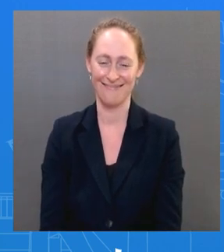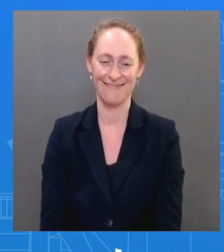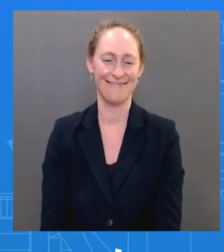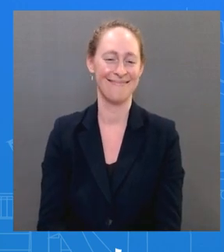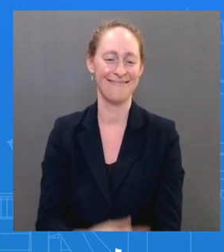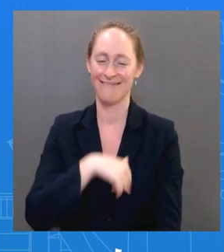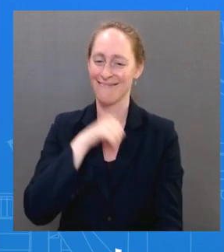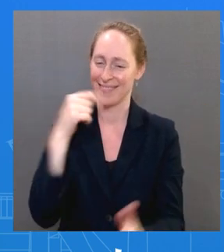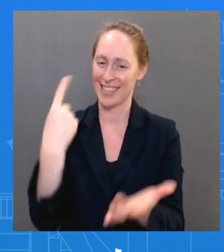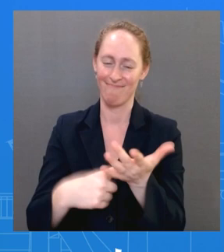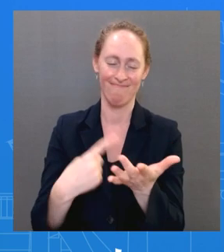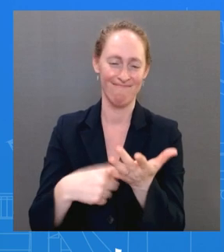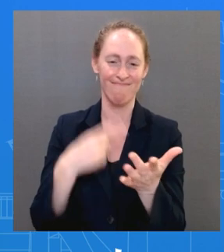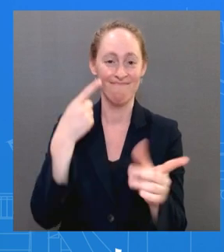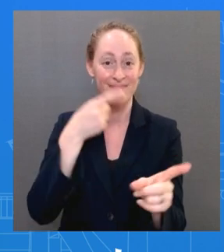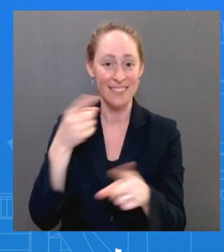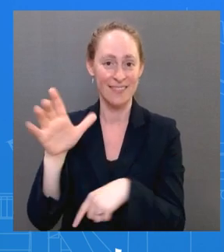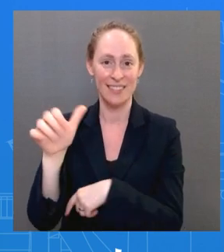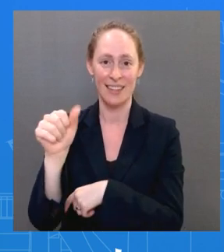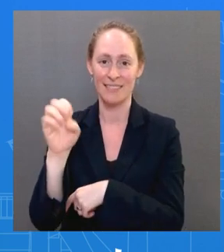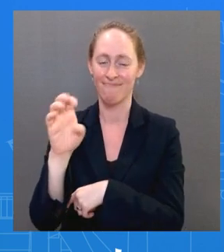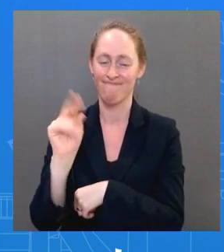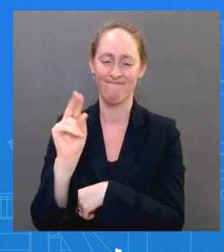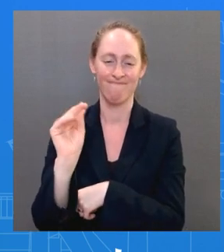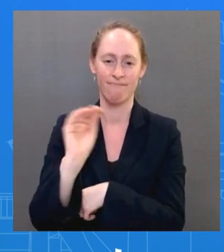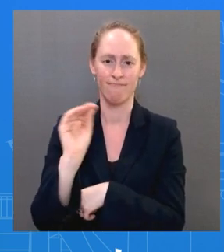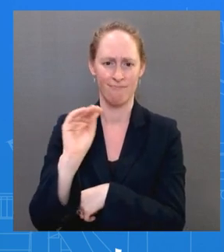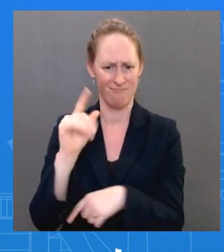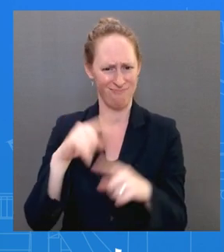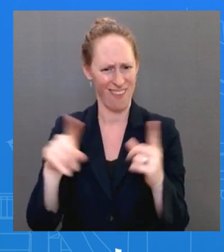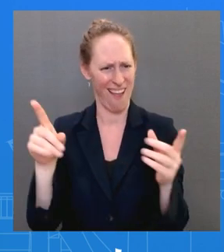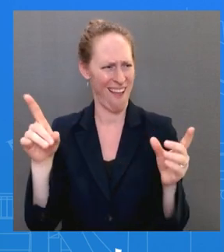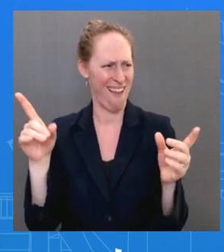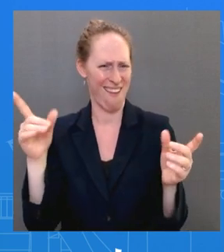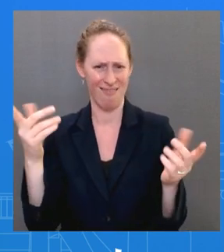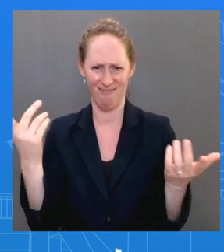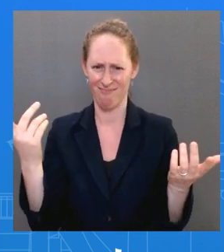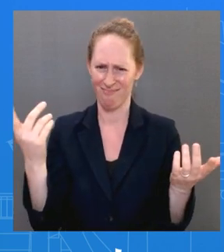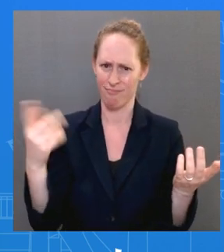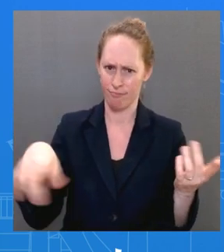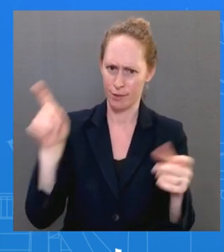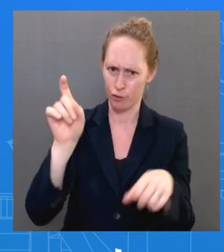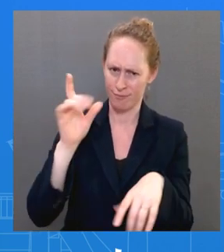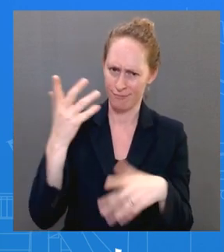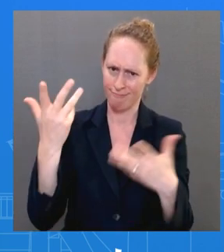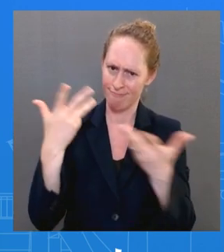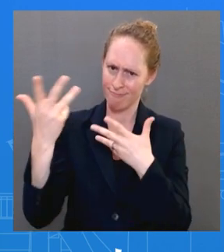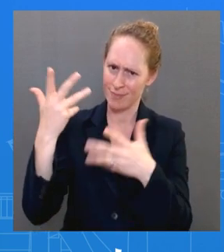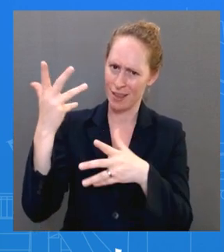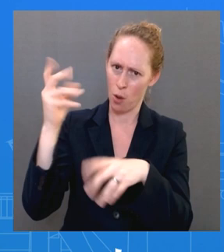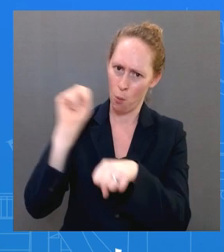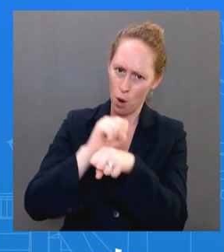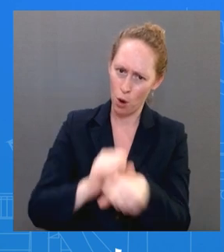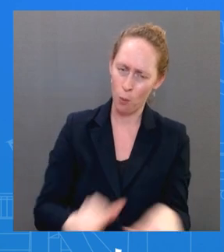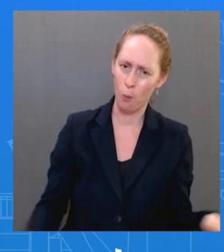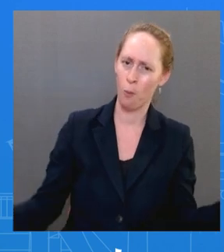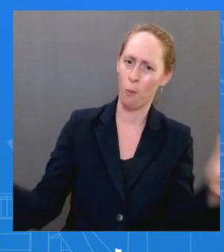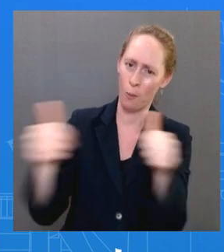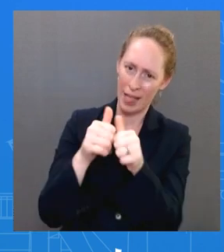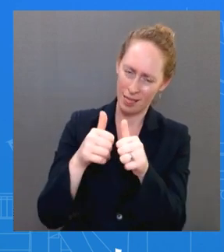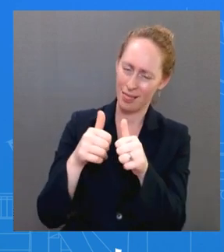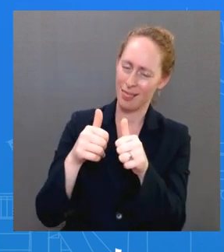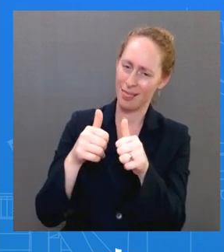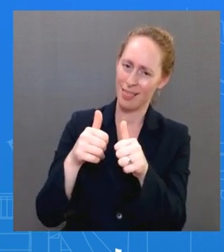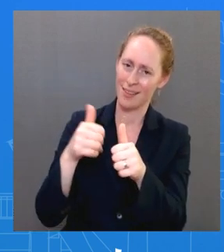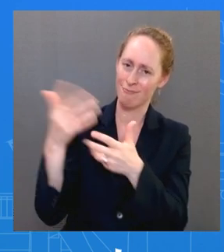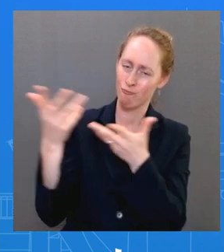with the January 6th committee. Our administration has been made very clear. This president finds what the Select